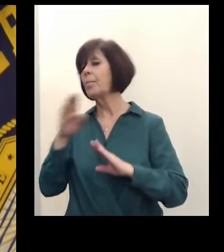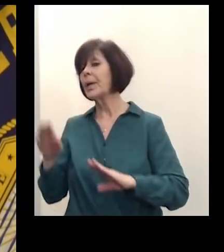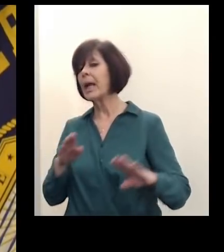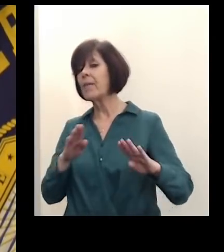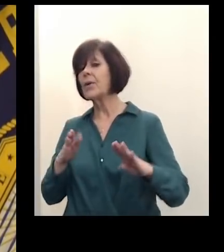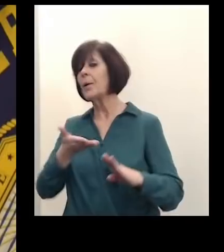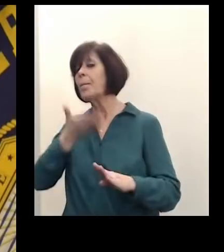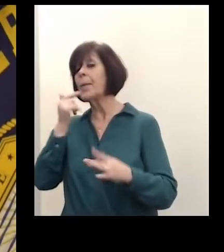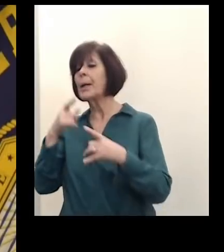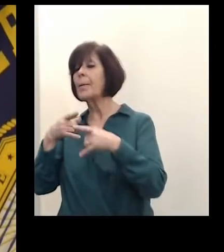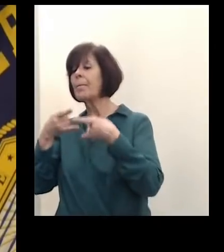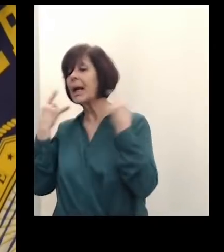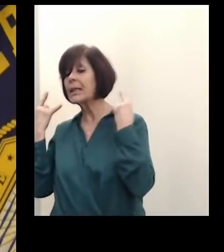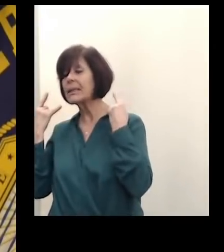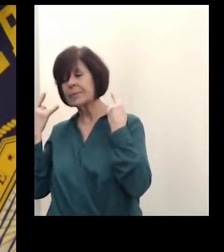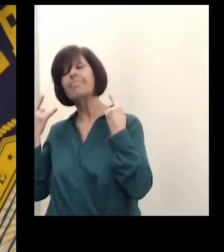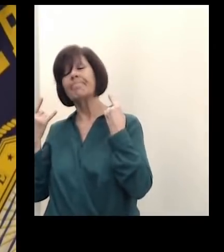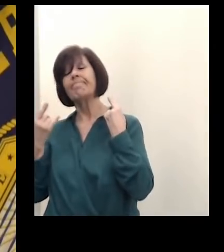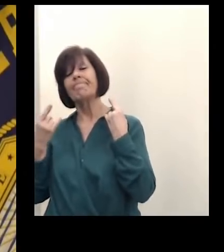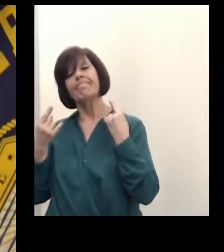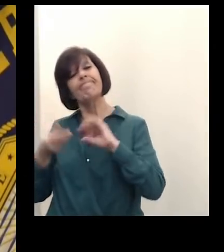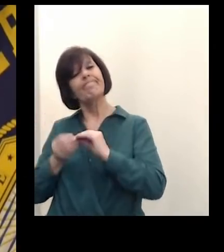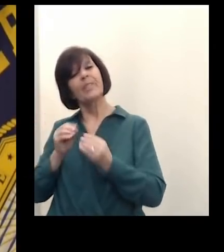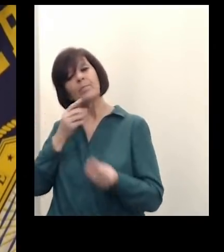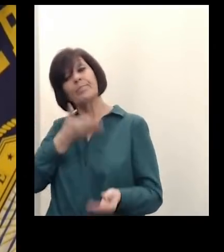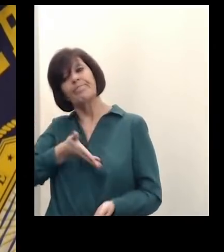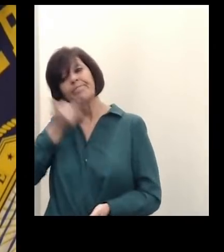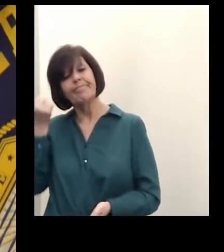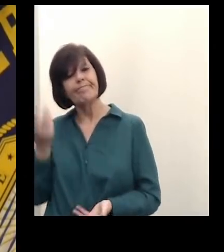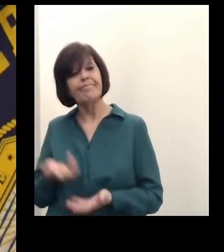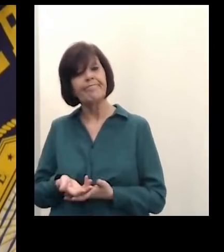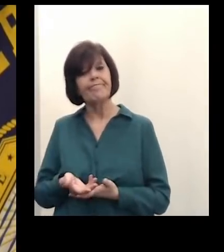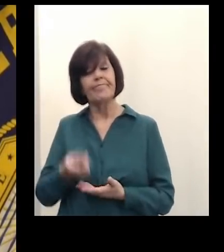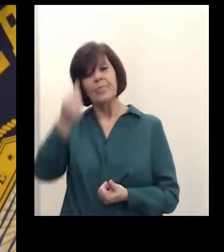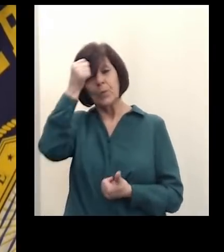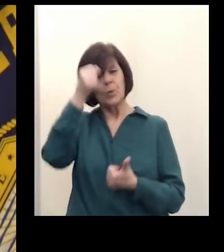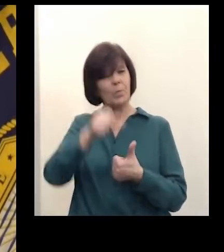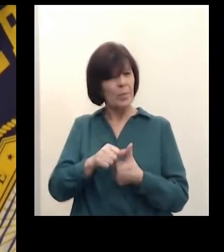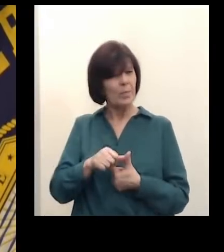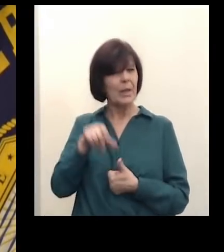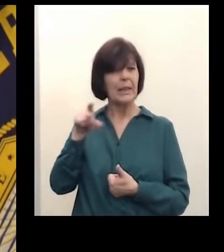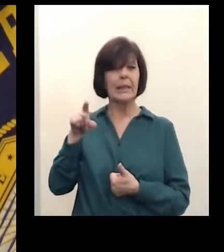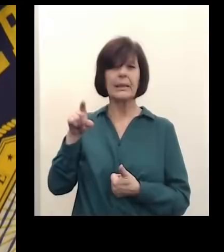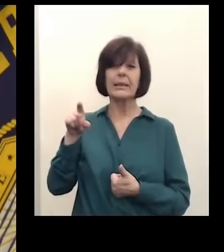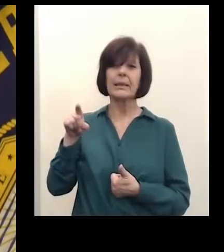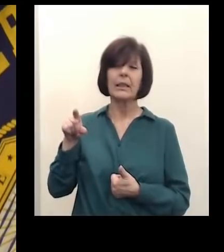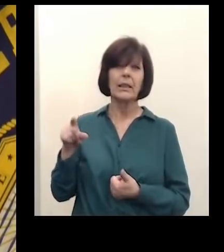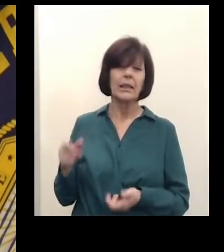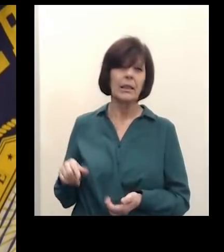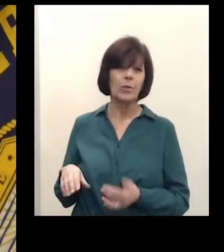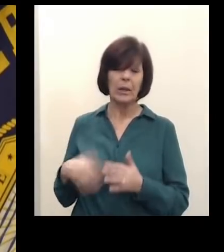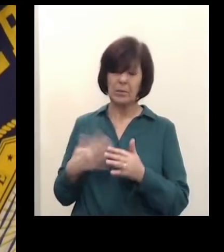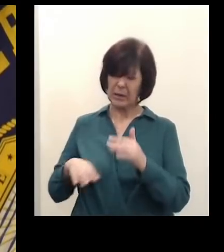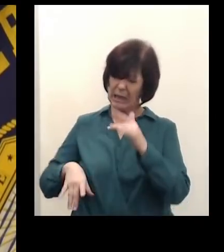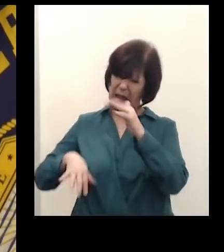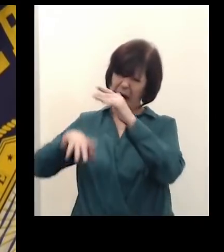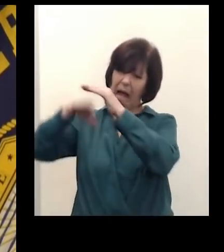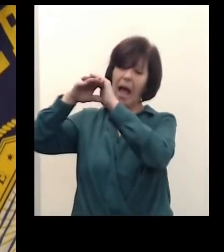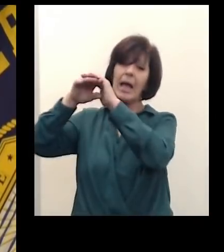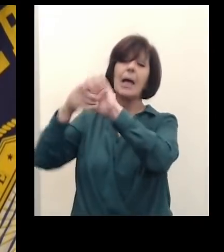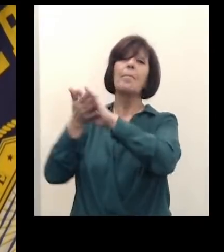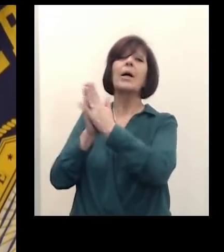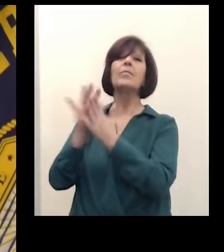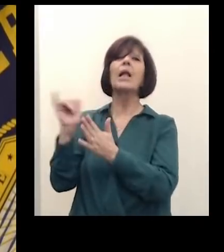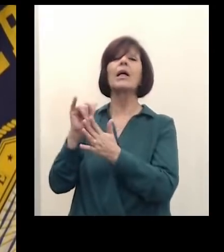usage is definitely going to tamp cases down. And remember, when we get to this high level of cases, it becomes like a snowball effect. When you